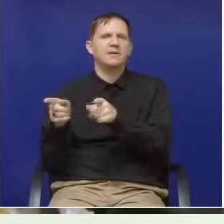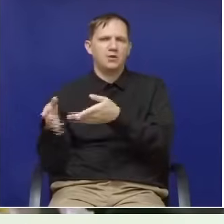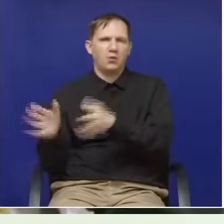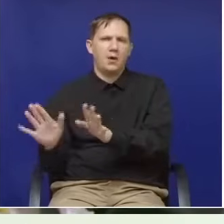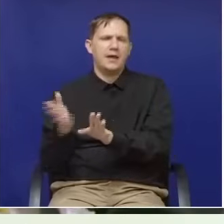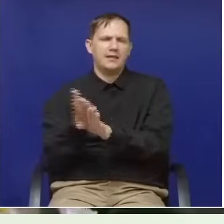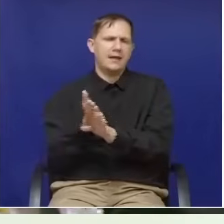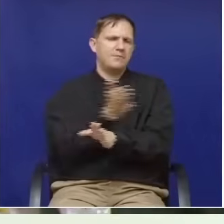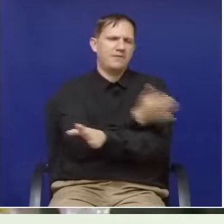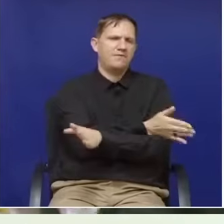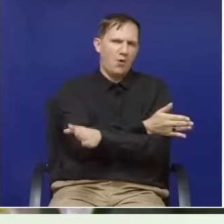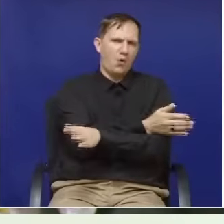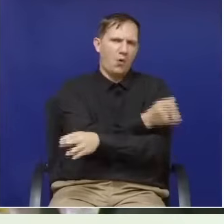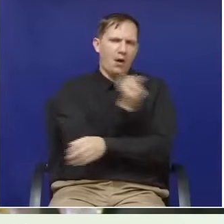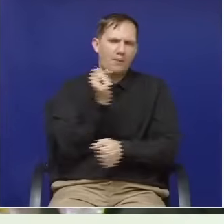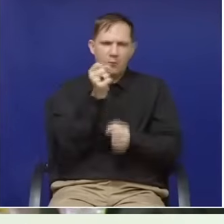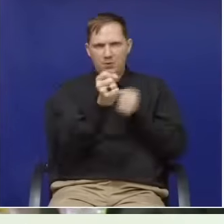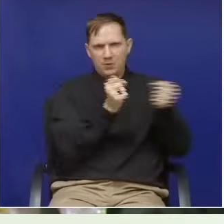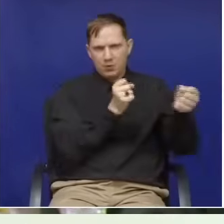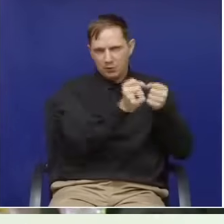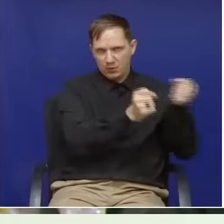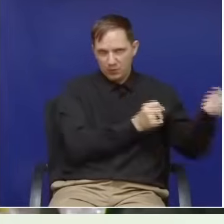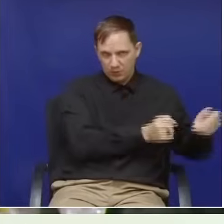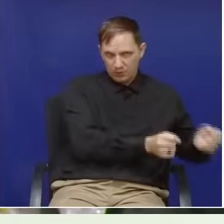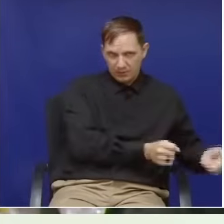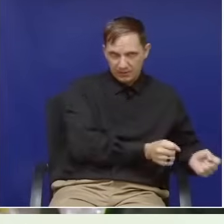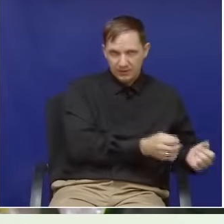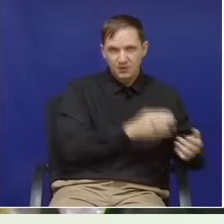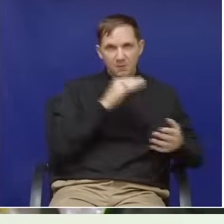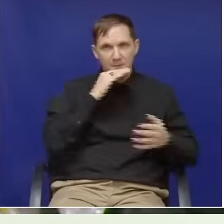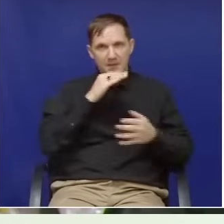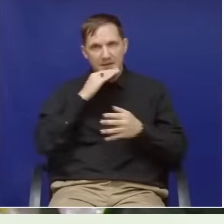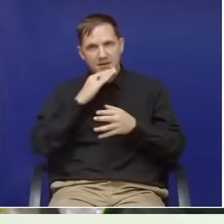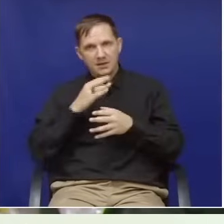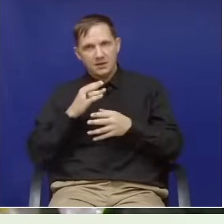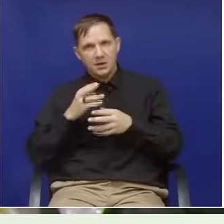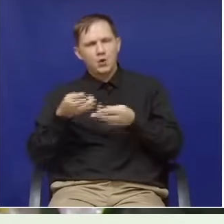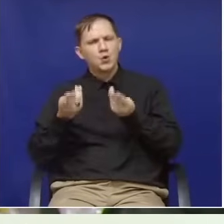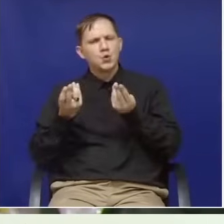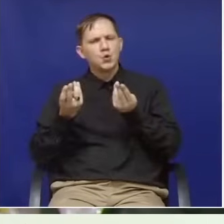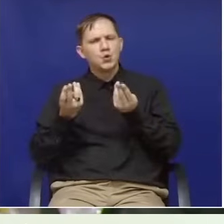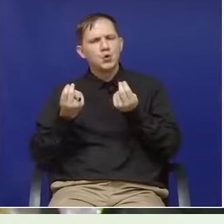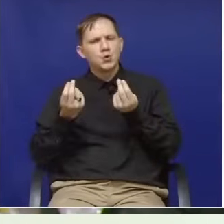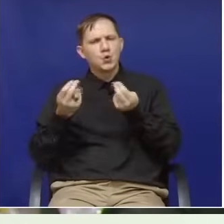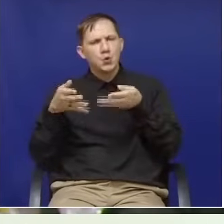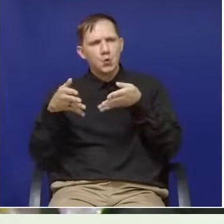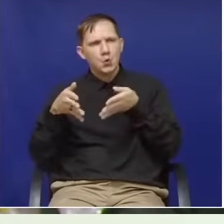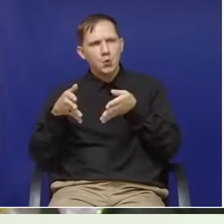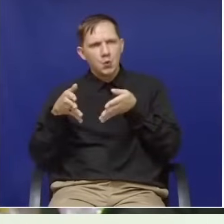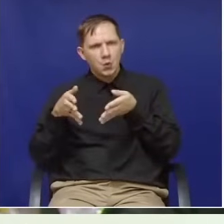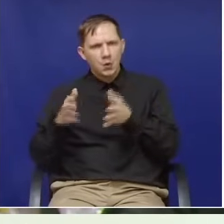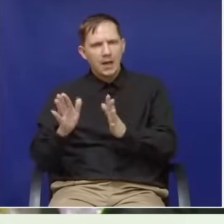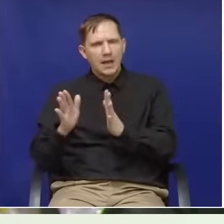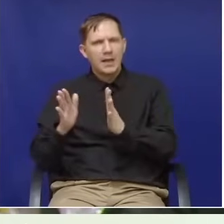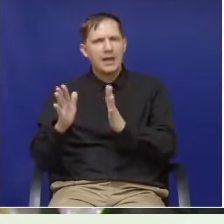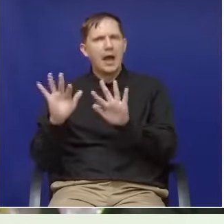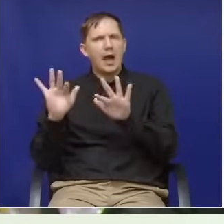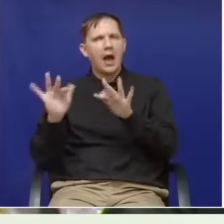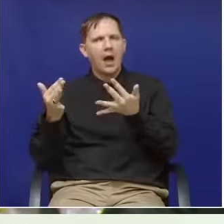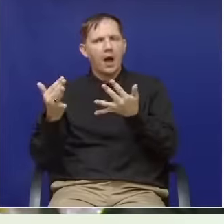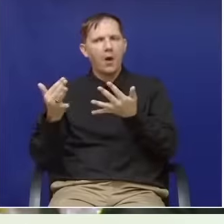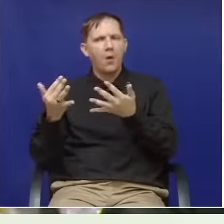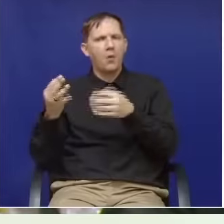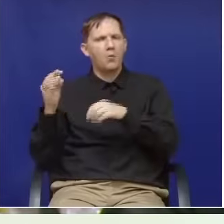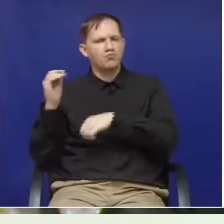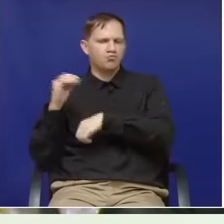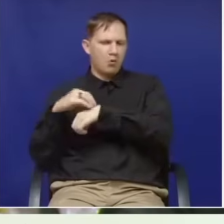previous appointment, which has heralded a new approach by President Ramaphosa on how issues of